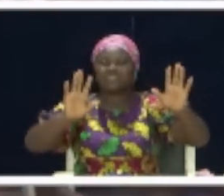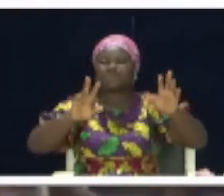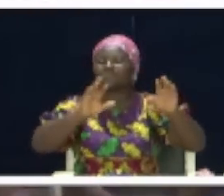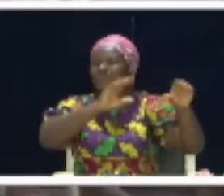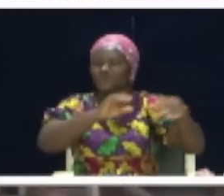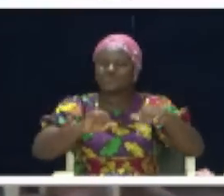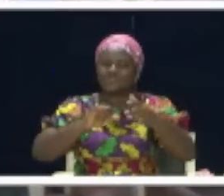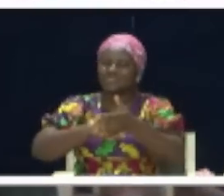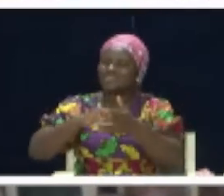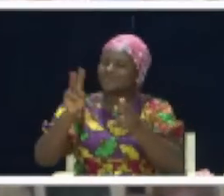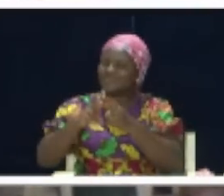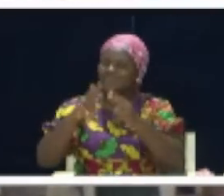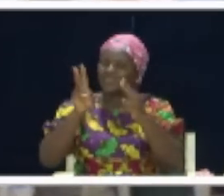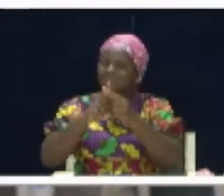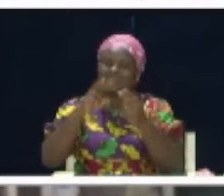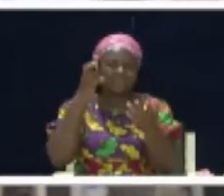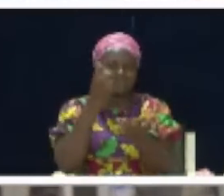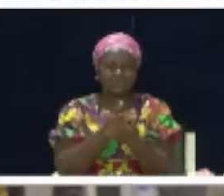well.